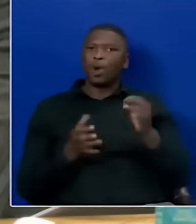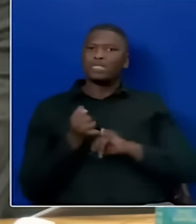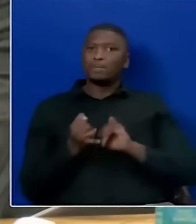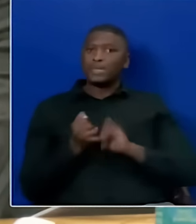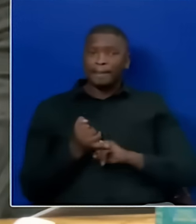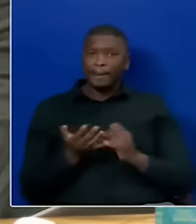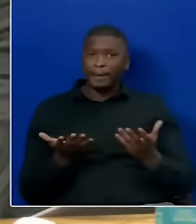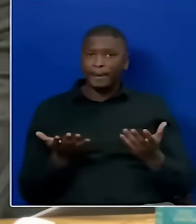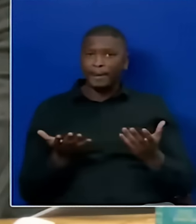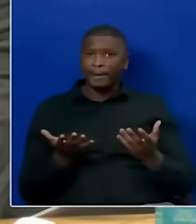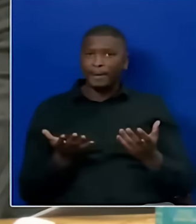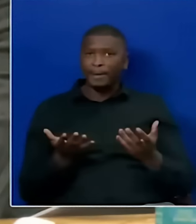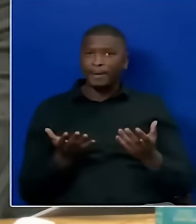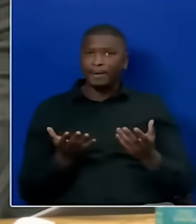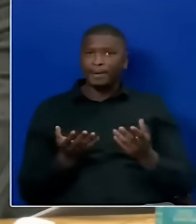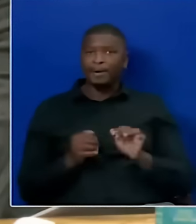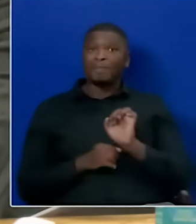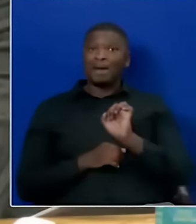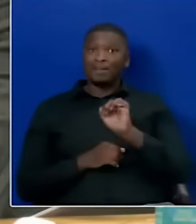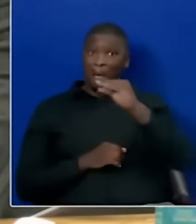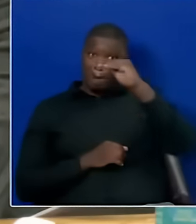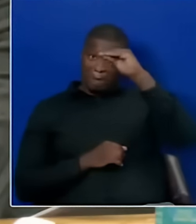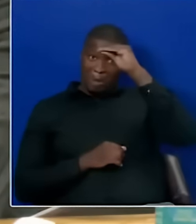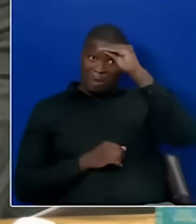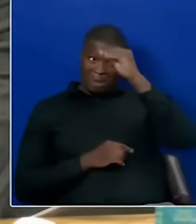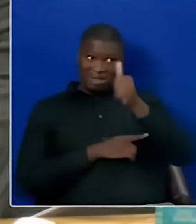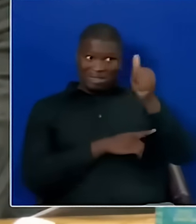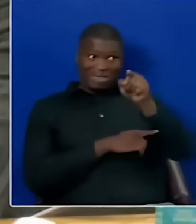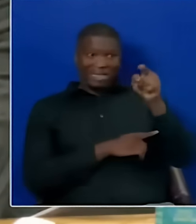The detectives say that Captain Mogotwe